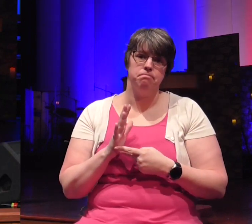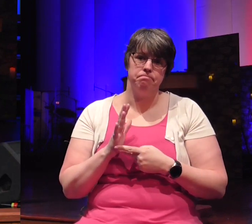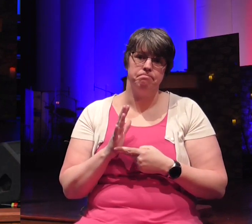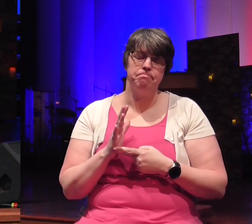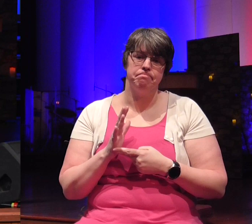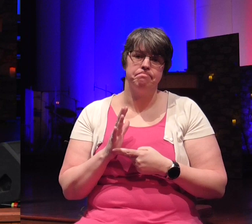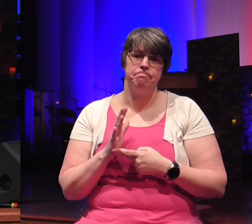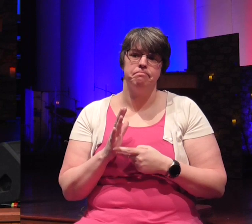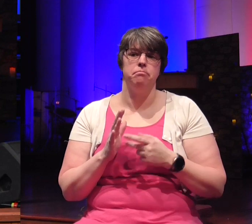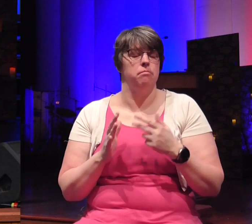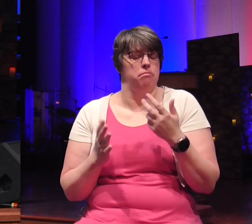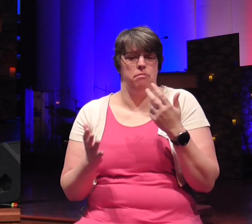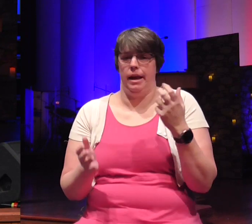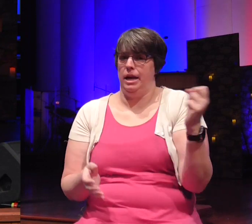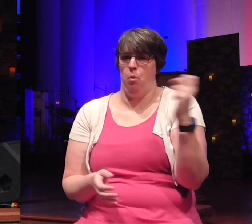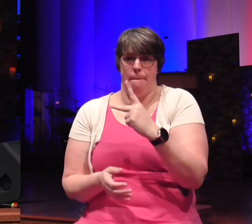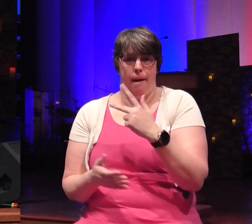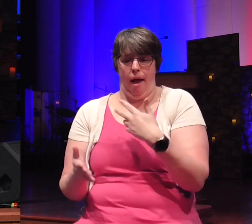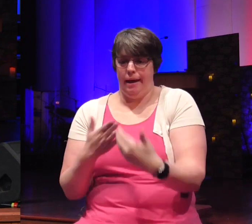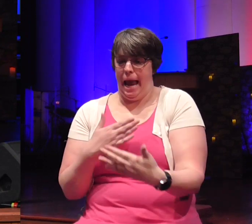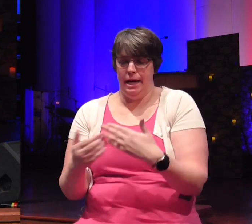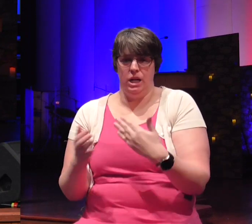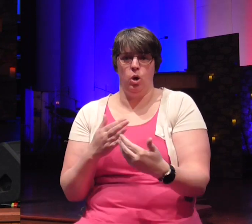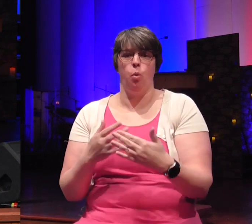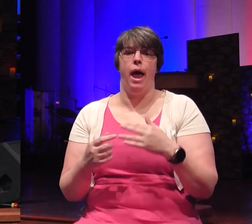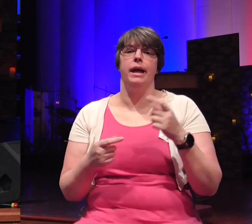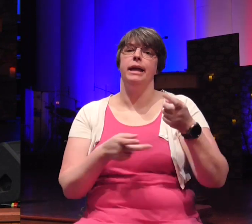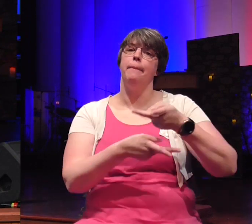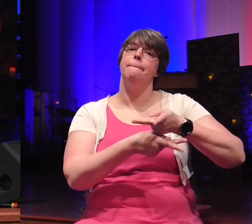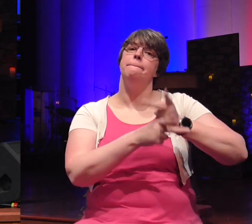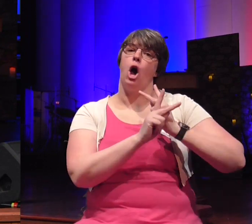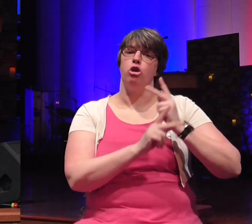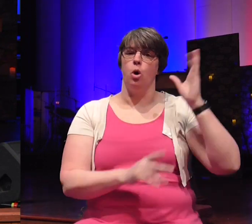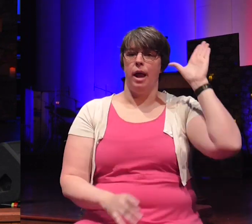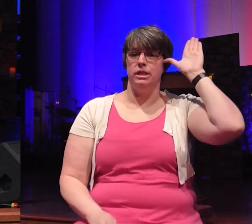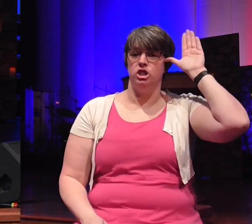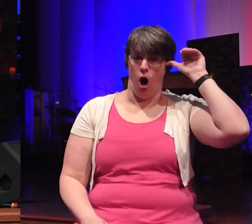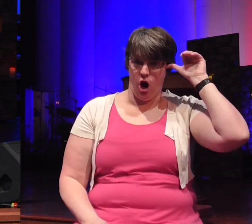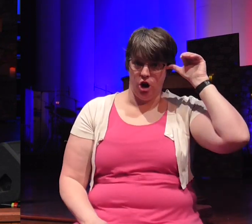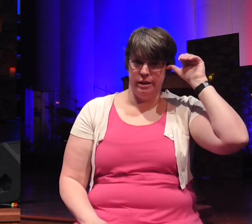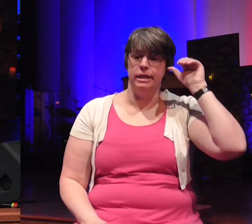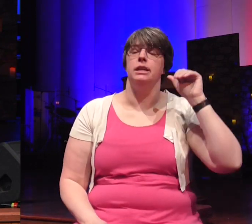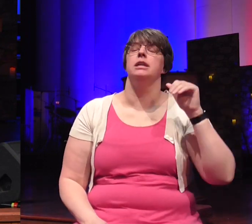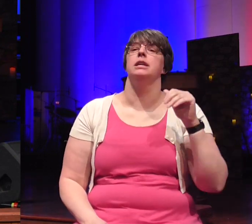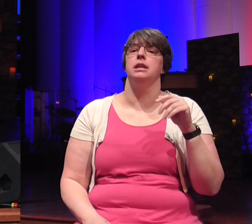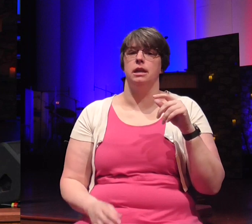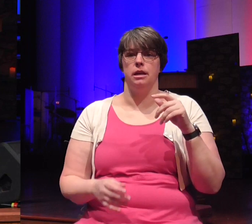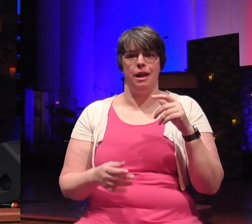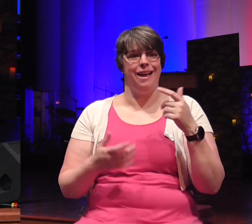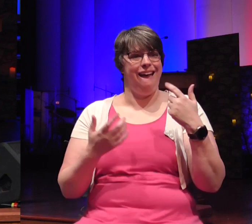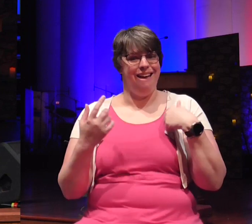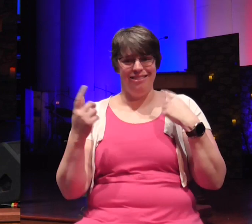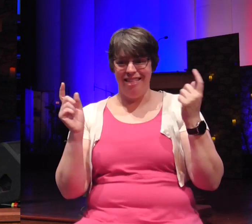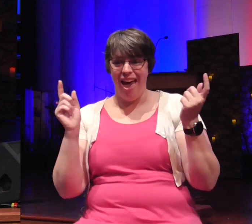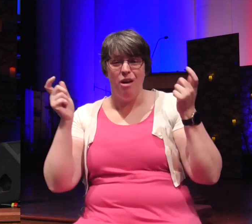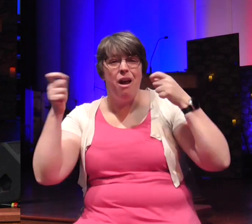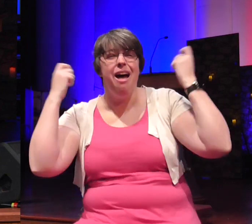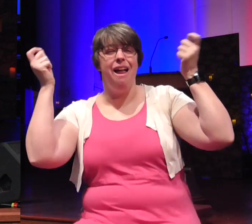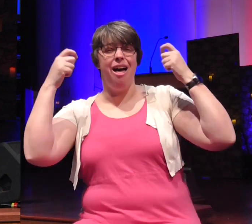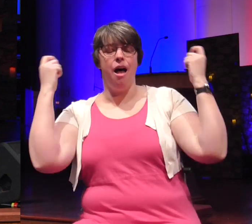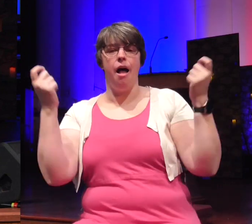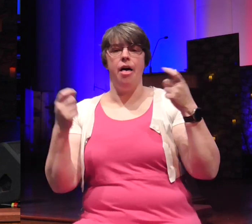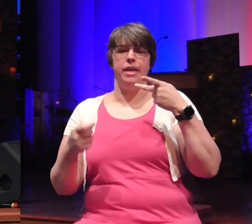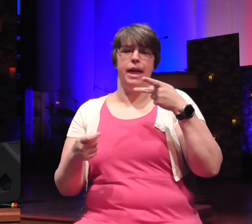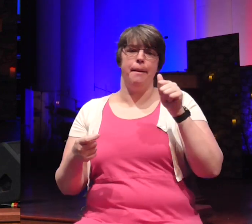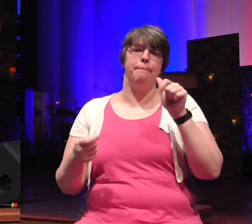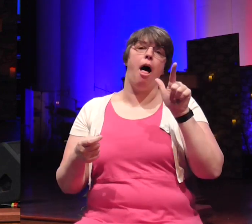went back anyway, and as he rode in on a borrowed donkey, receiving what in that day was a hero's welcome as the people brought out palm